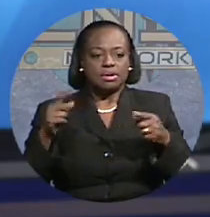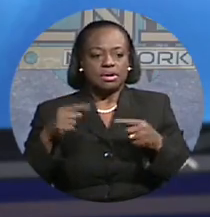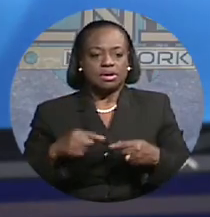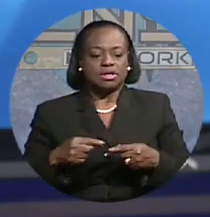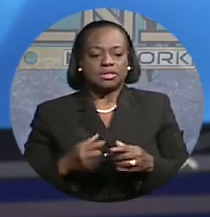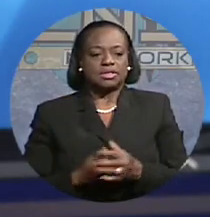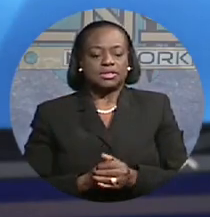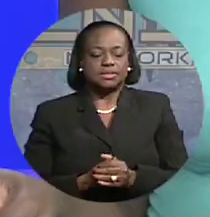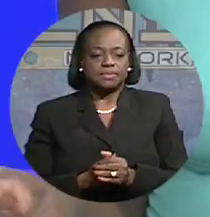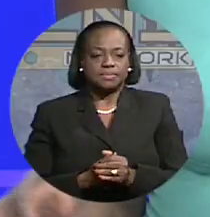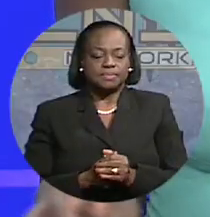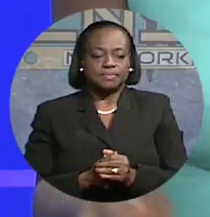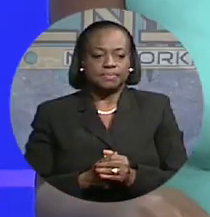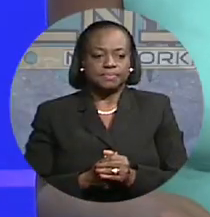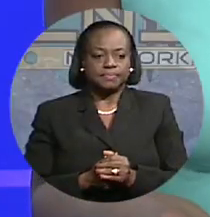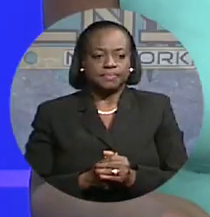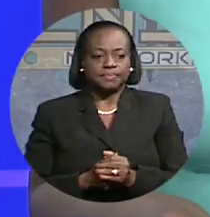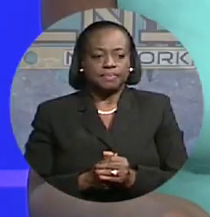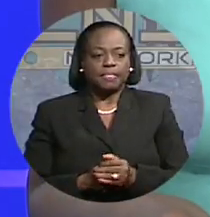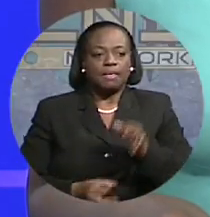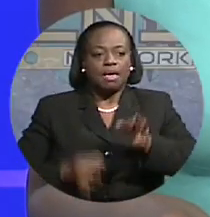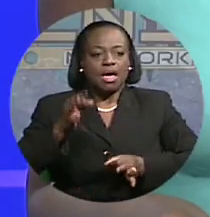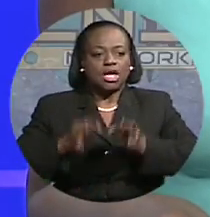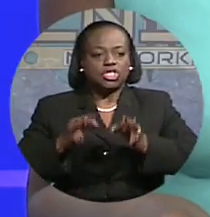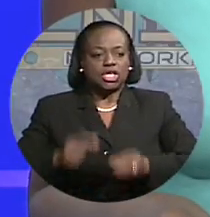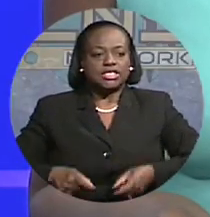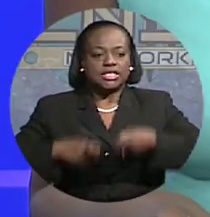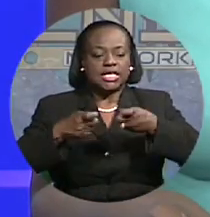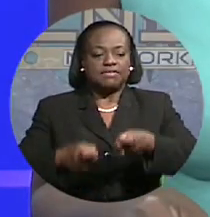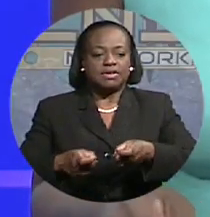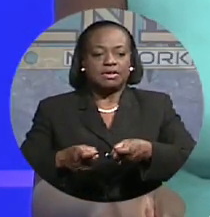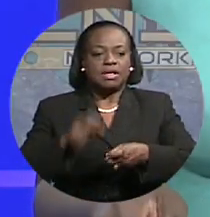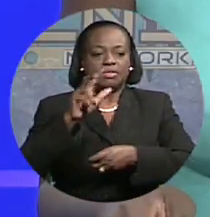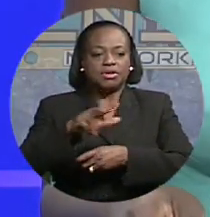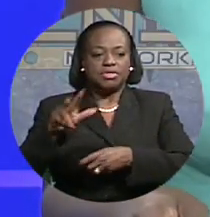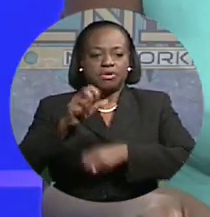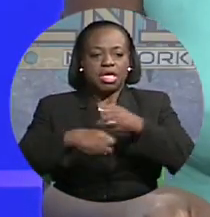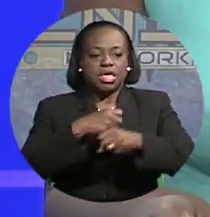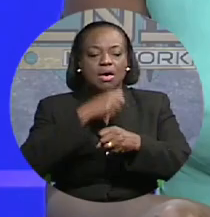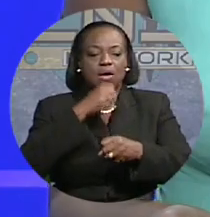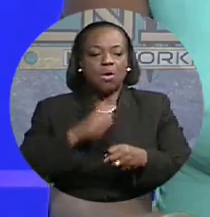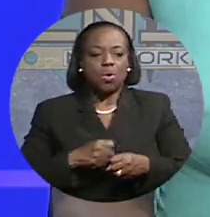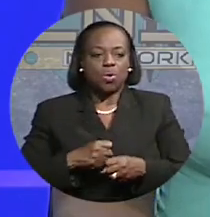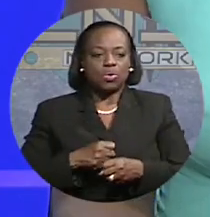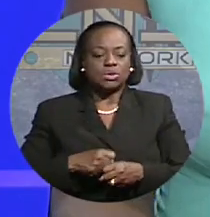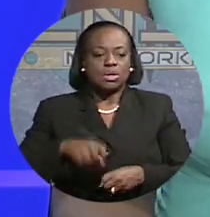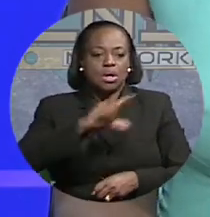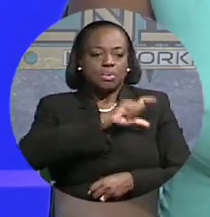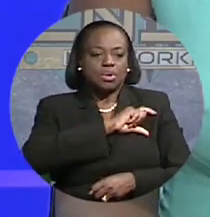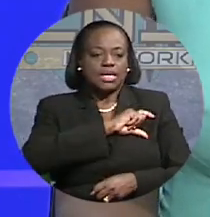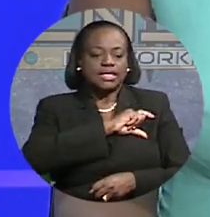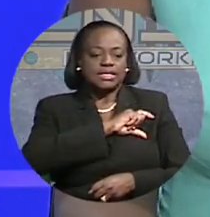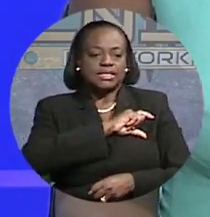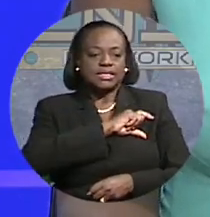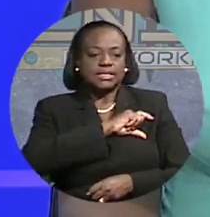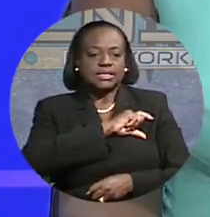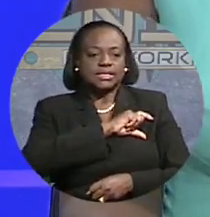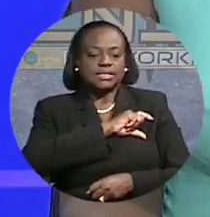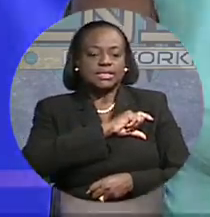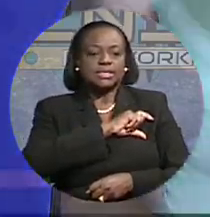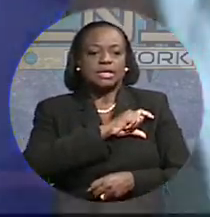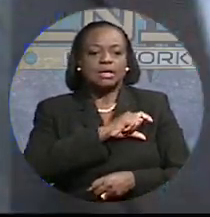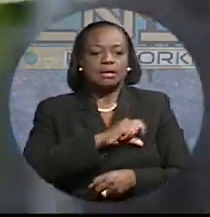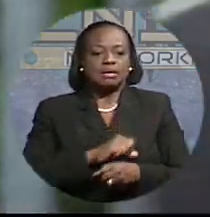is hearing the case. A judge has granted 33-year-old former police officer Wenzel Davis $4,000 bail with